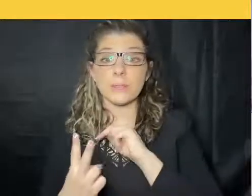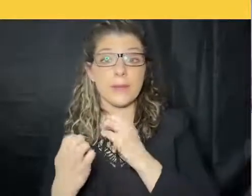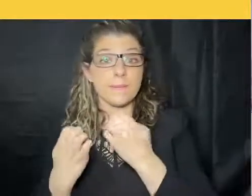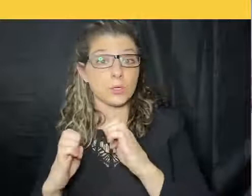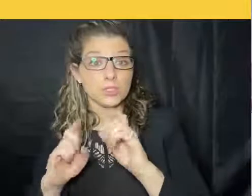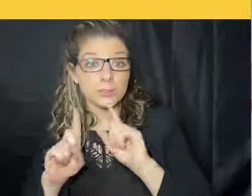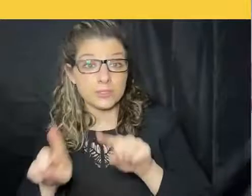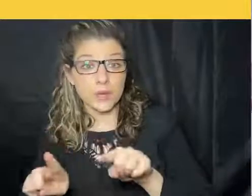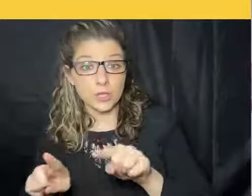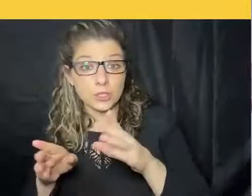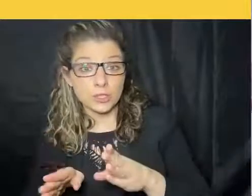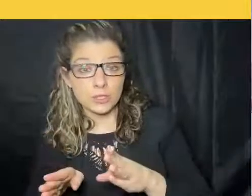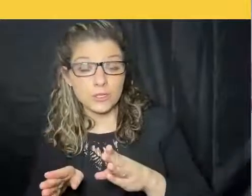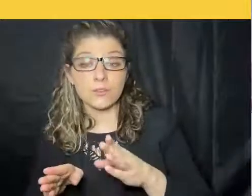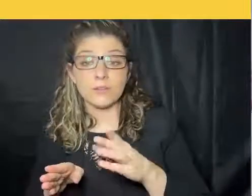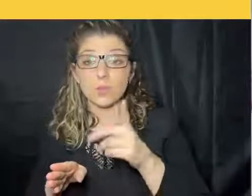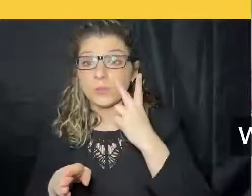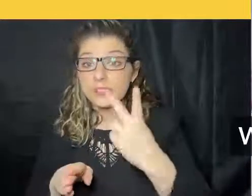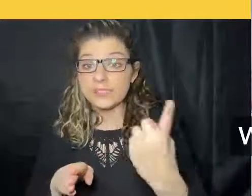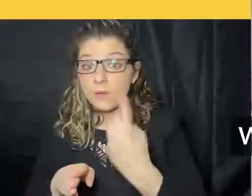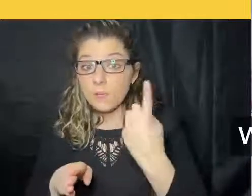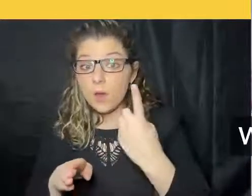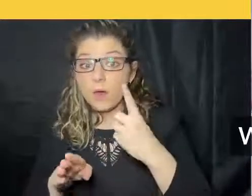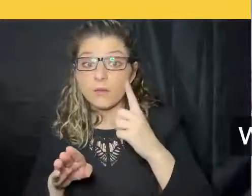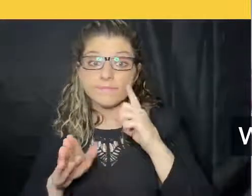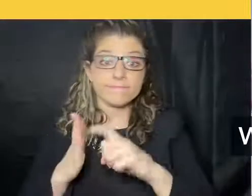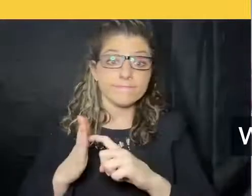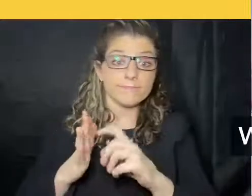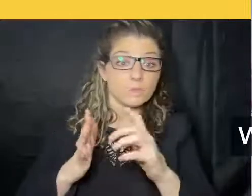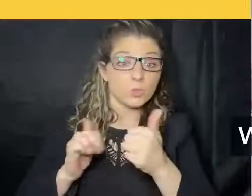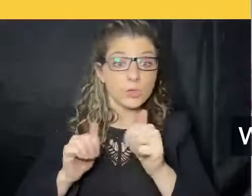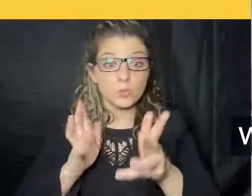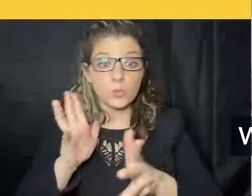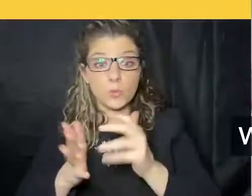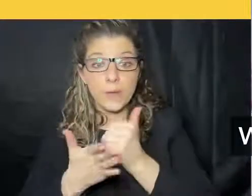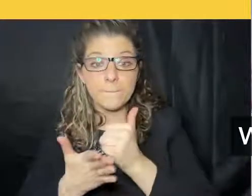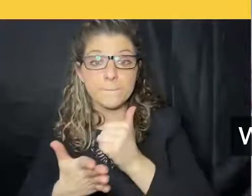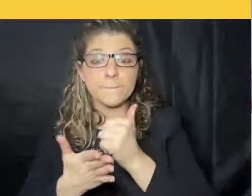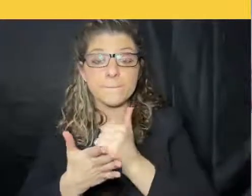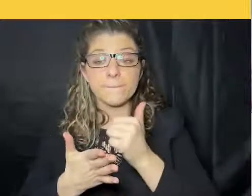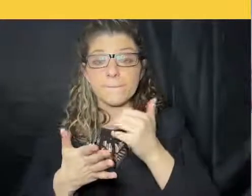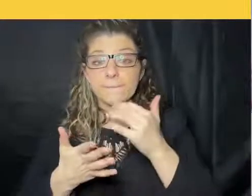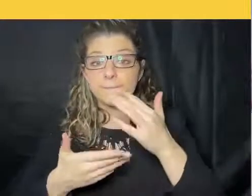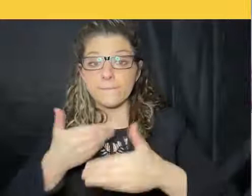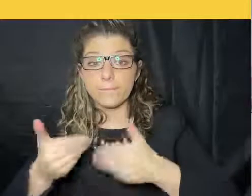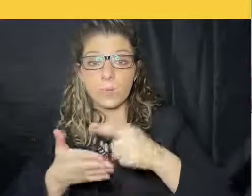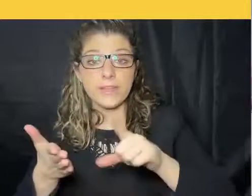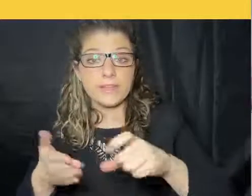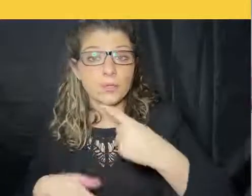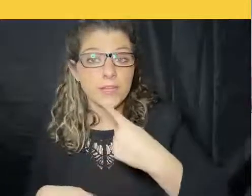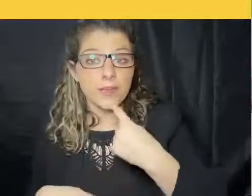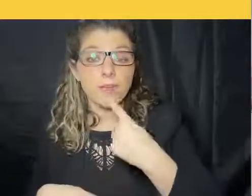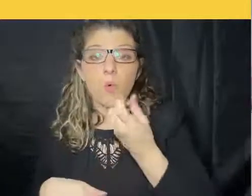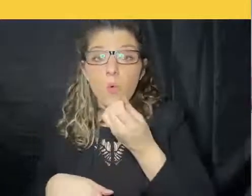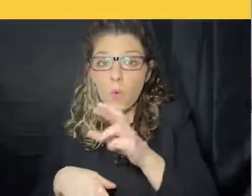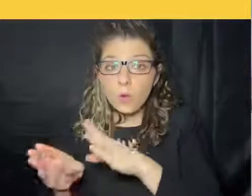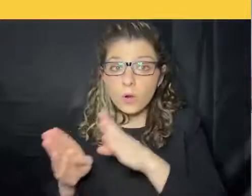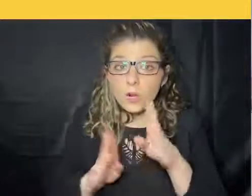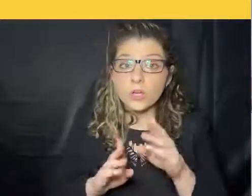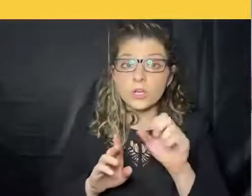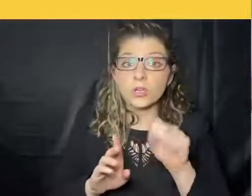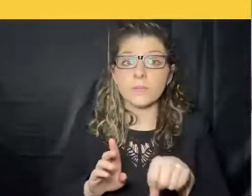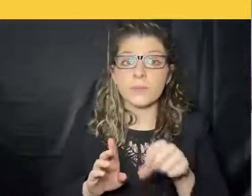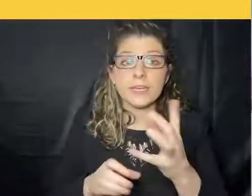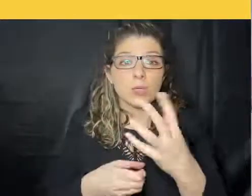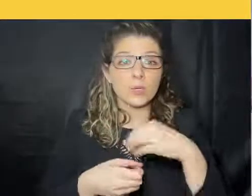either by the emergency responder who sees somebody in distress and is trying to help them sort of get at what they need to say, or